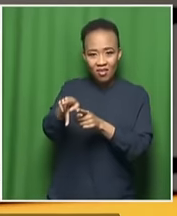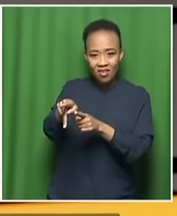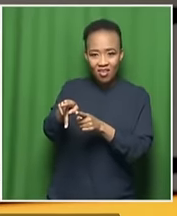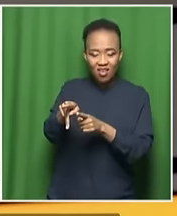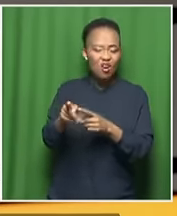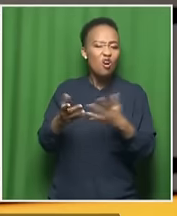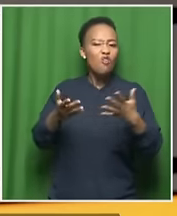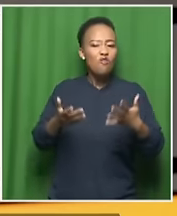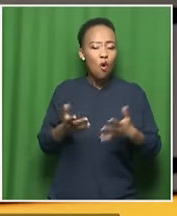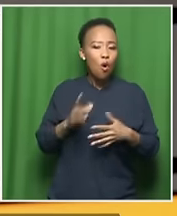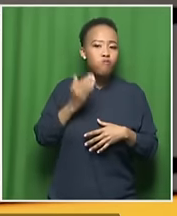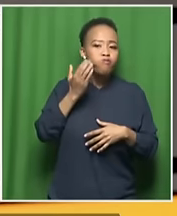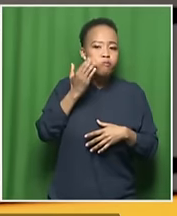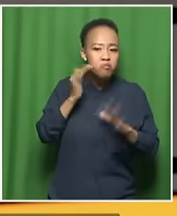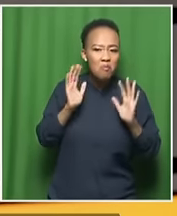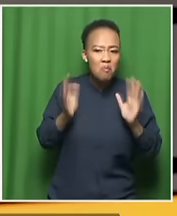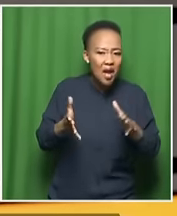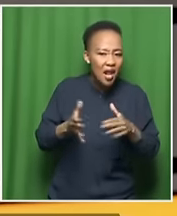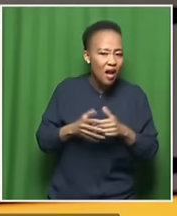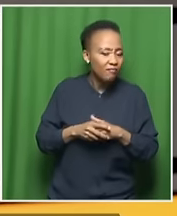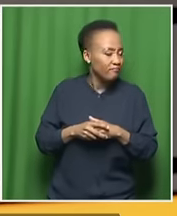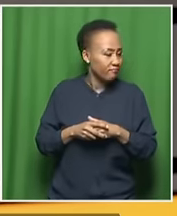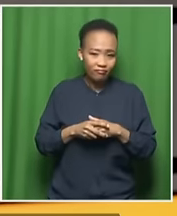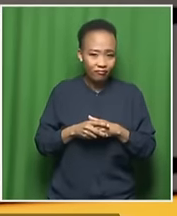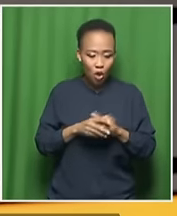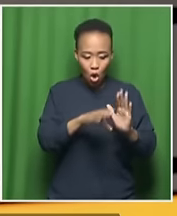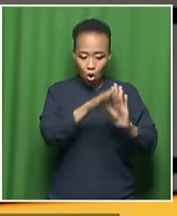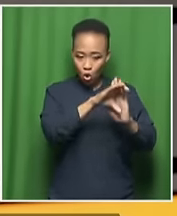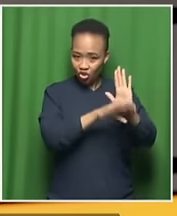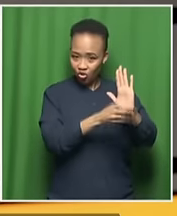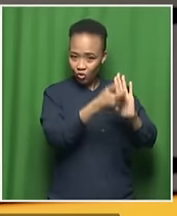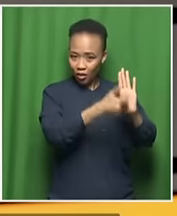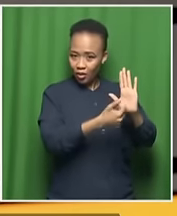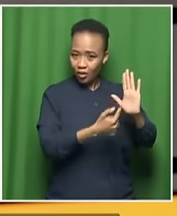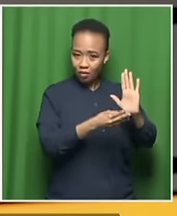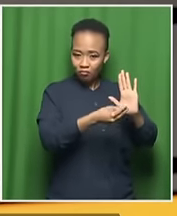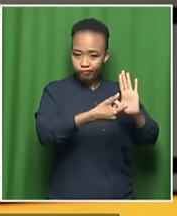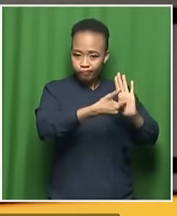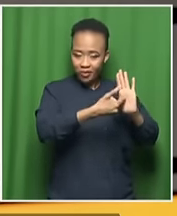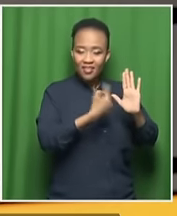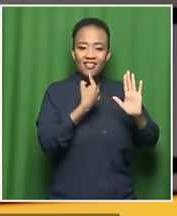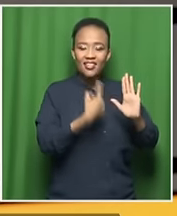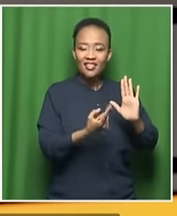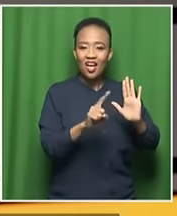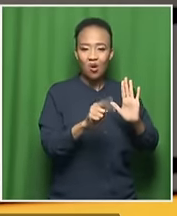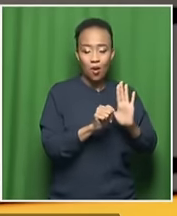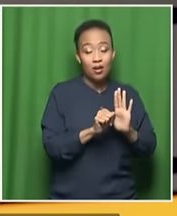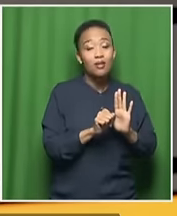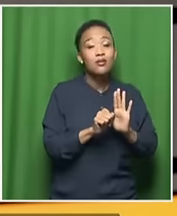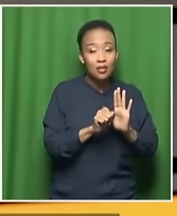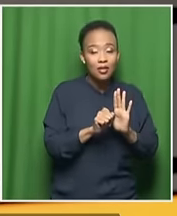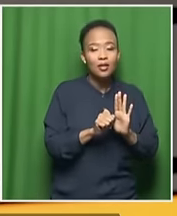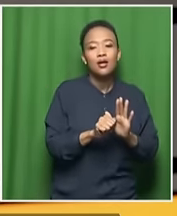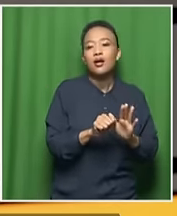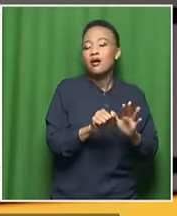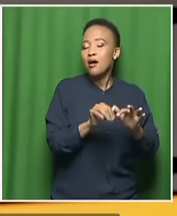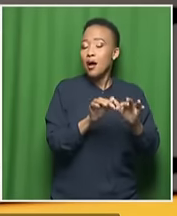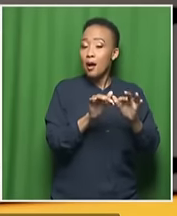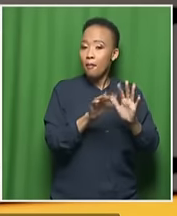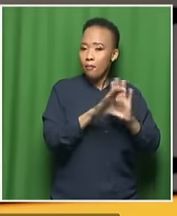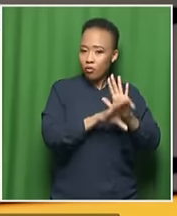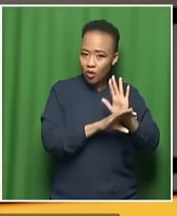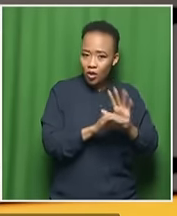Our constitution says that any South African citizen who agrees with our principles and